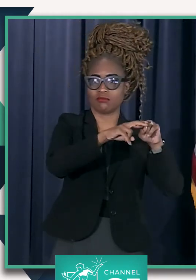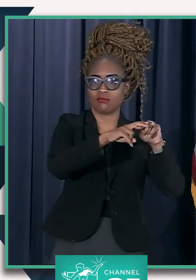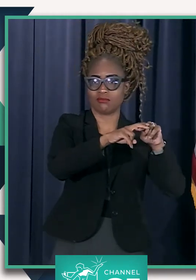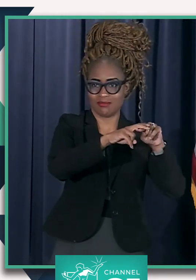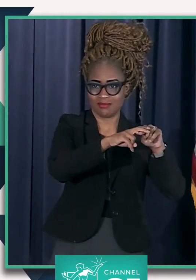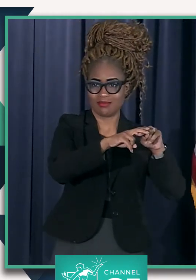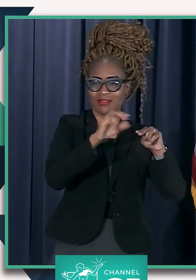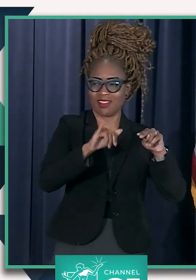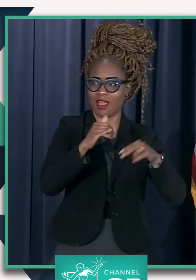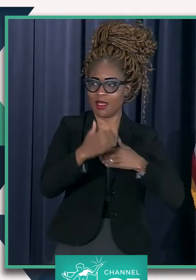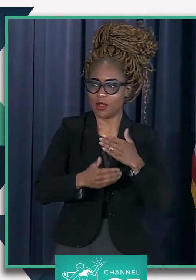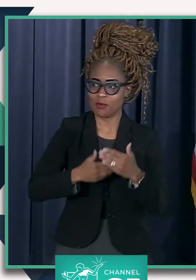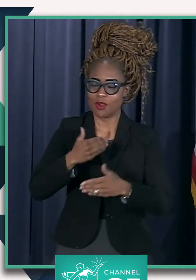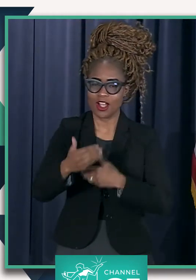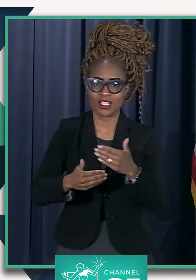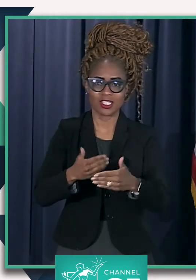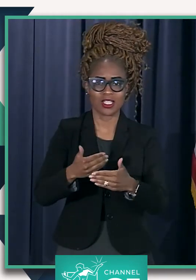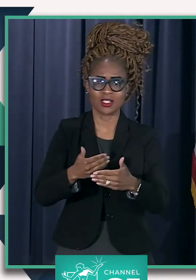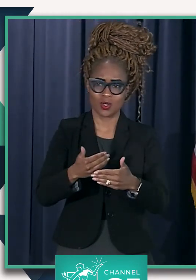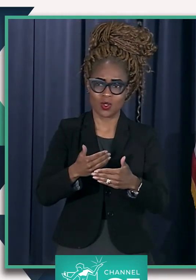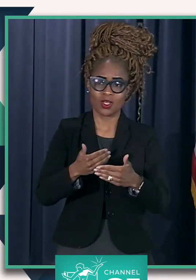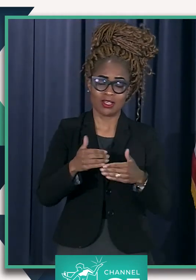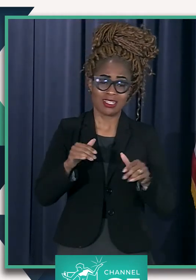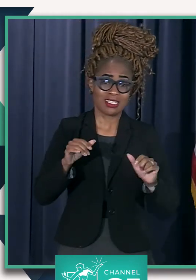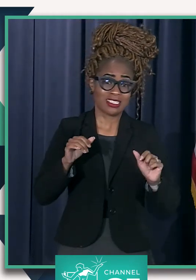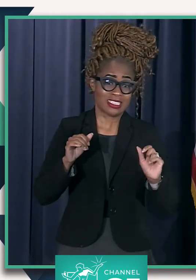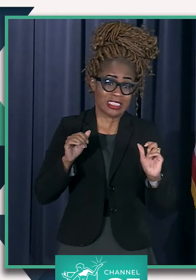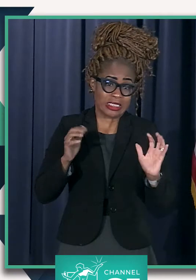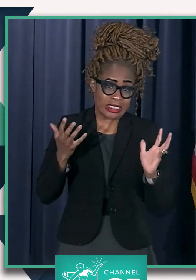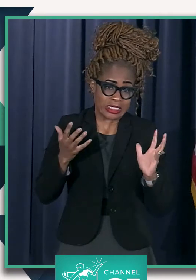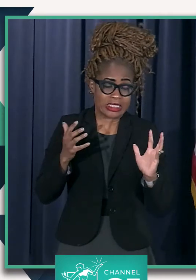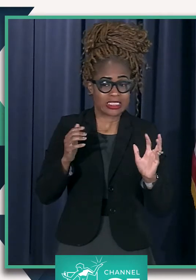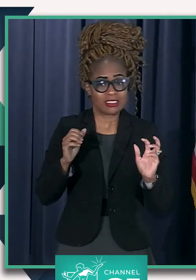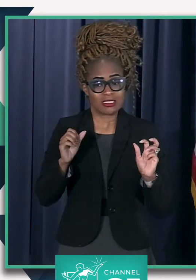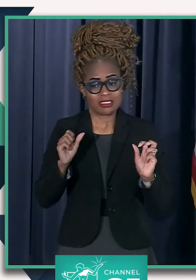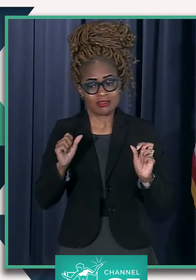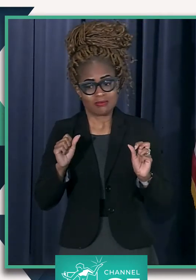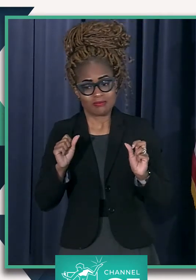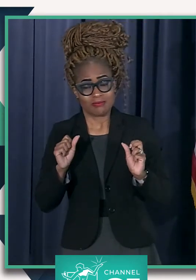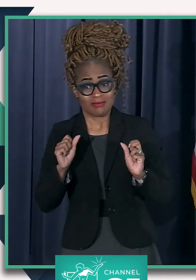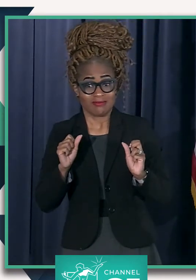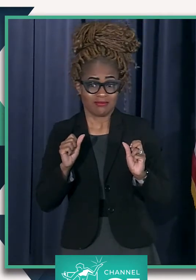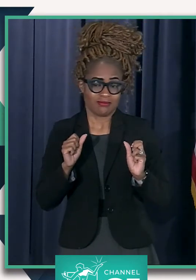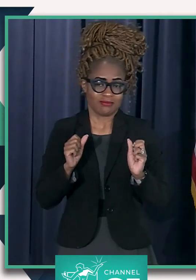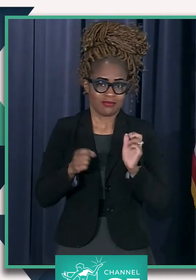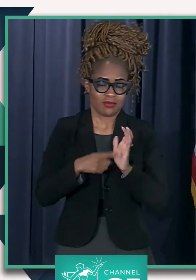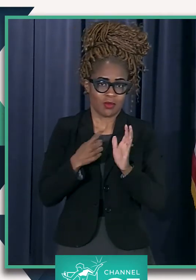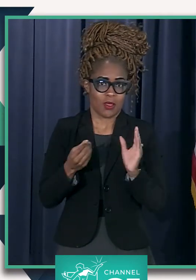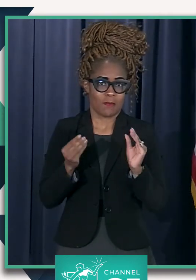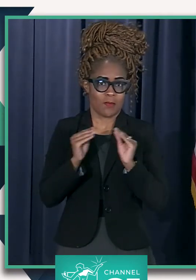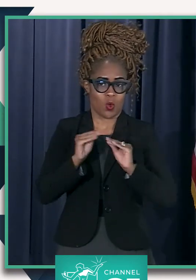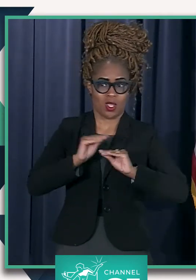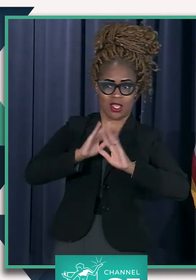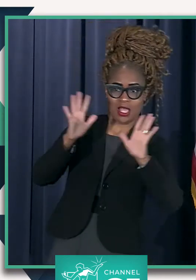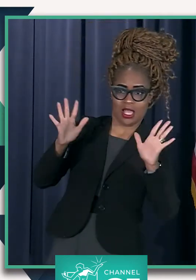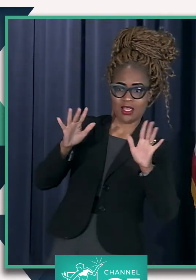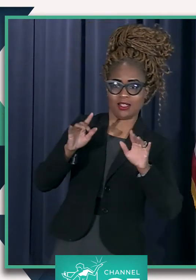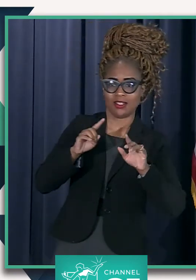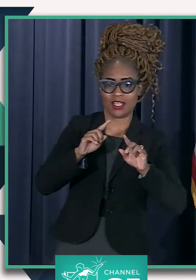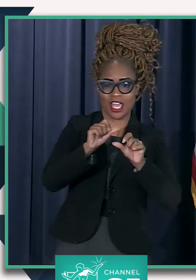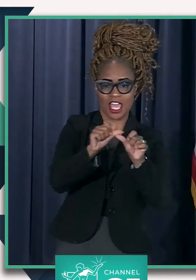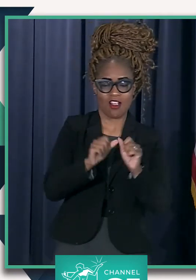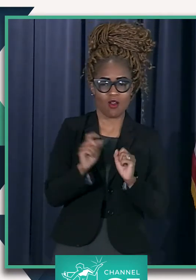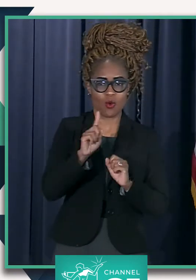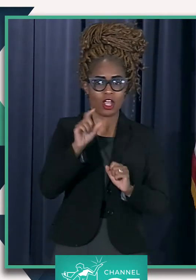This process has the potential to be particularly pronounced in areas where